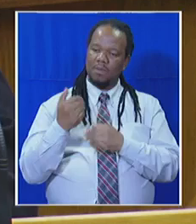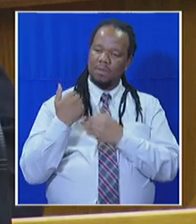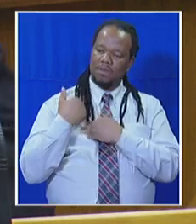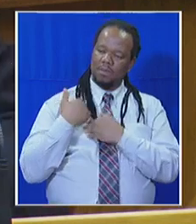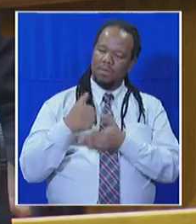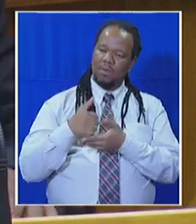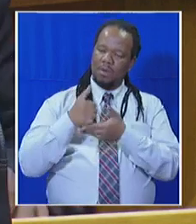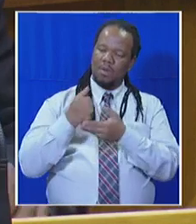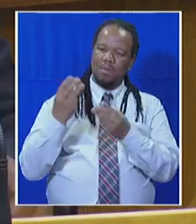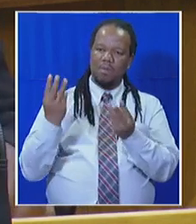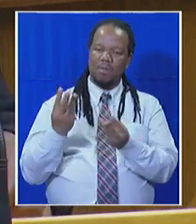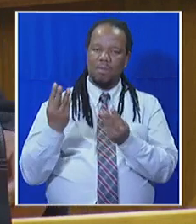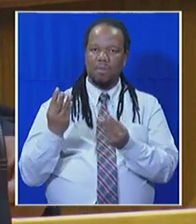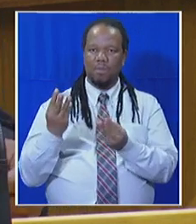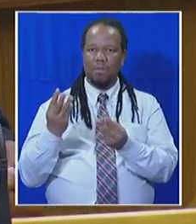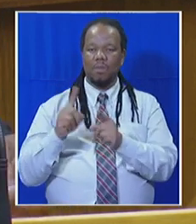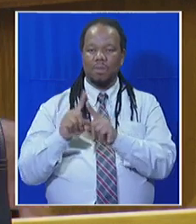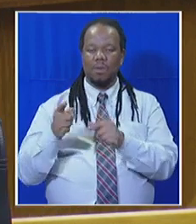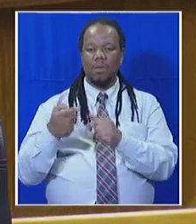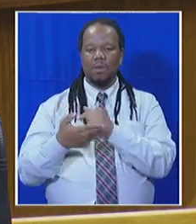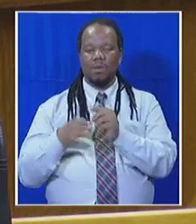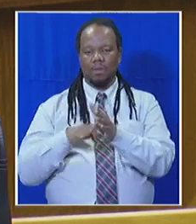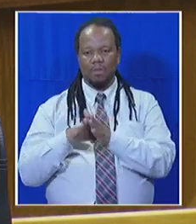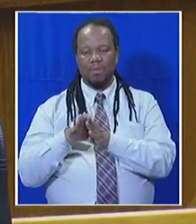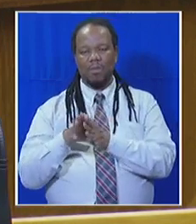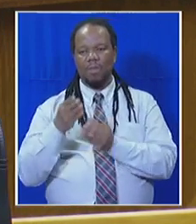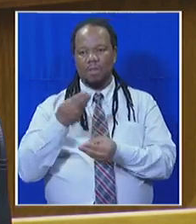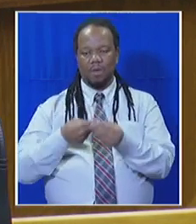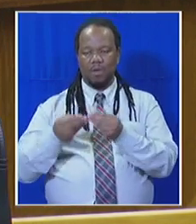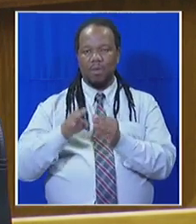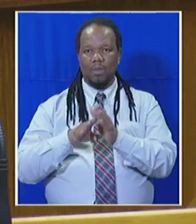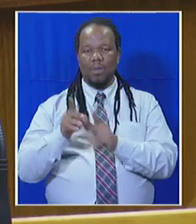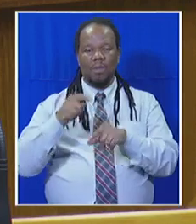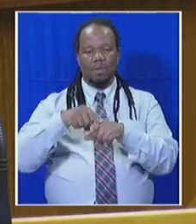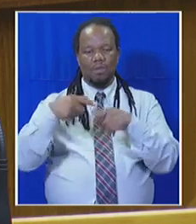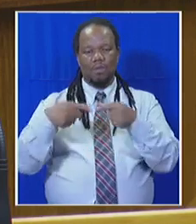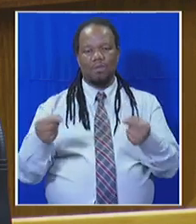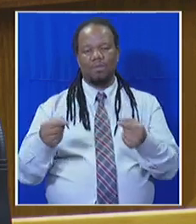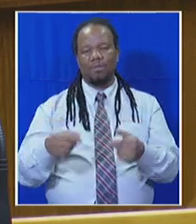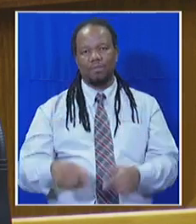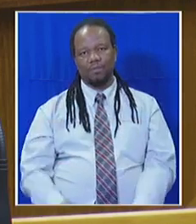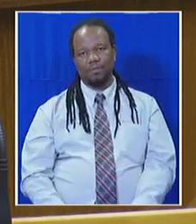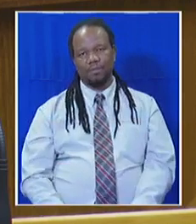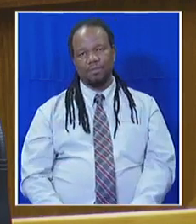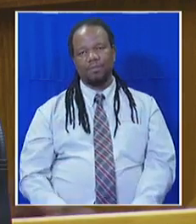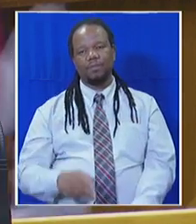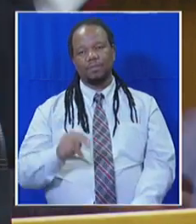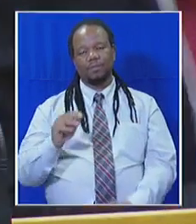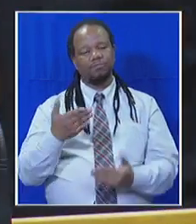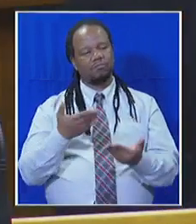bentela kuzizwe liqhubeka liye phambili kulungisa isimo somnotho oqeda ubupha. Honourable member, your time ezweni has lakithi. expired. The NFP welcomes the